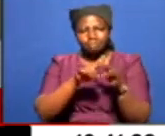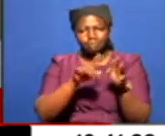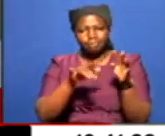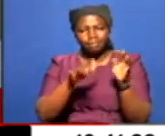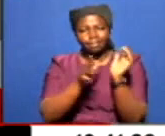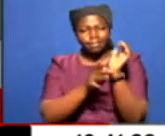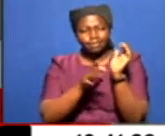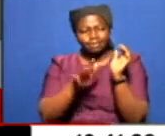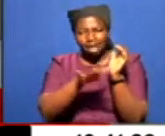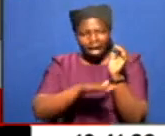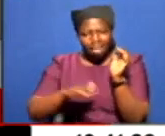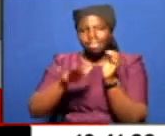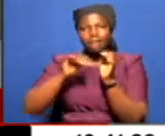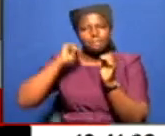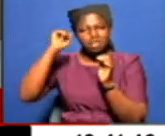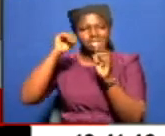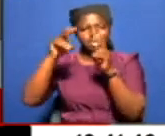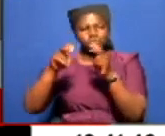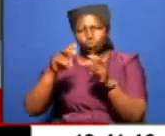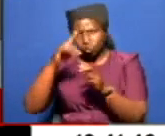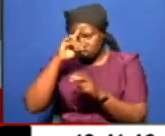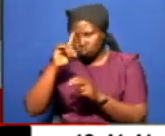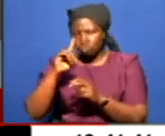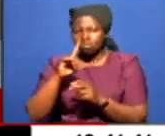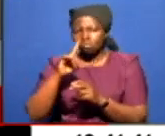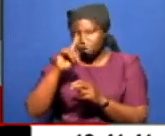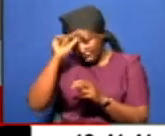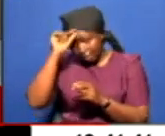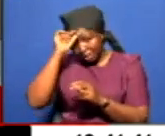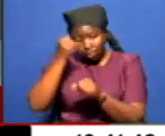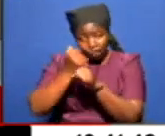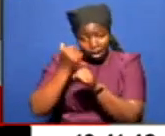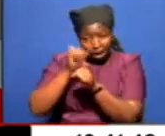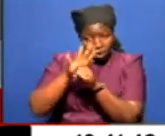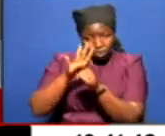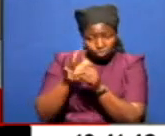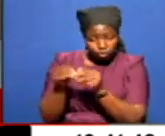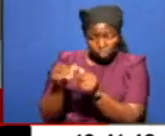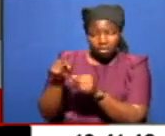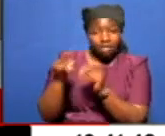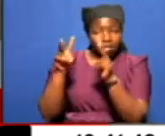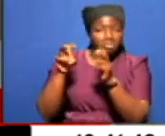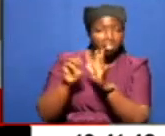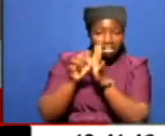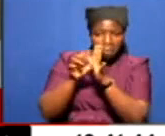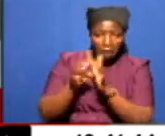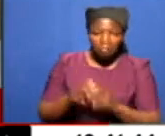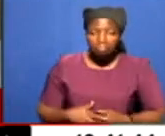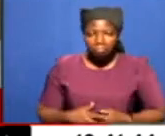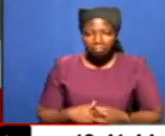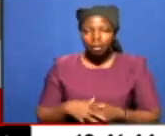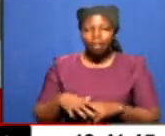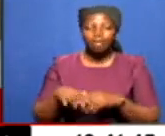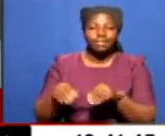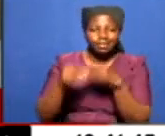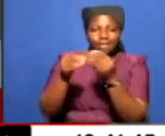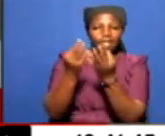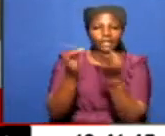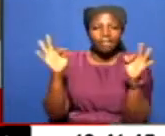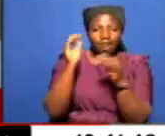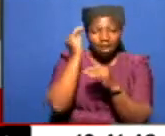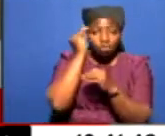is really doing a lot to address these issues, mm-hmm. like issues of free education, issues